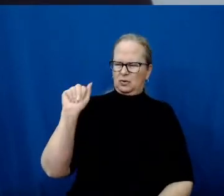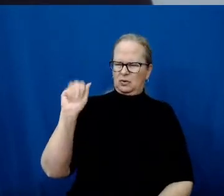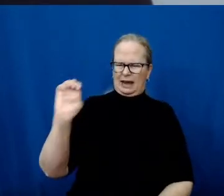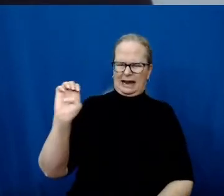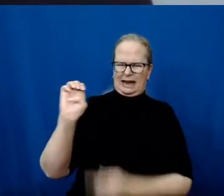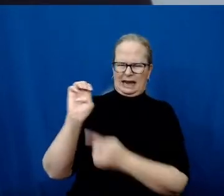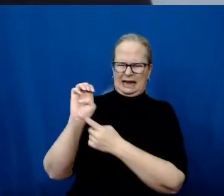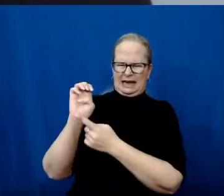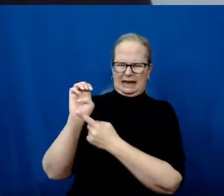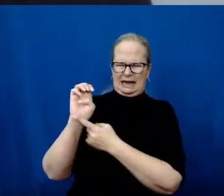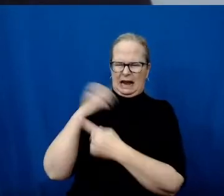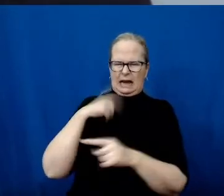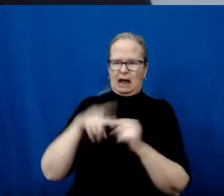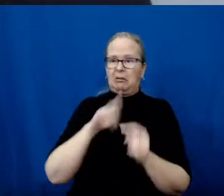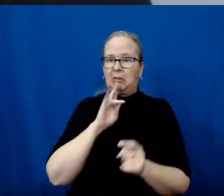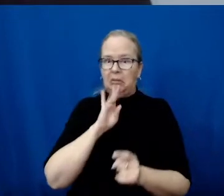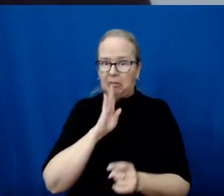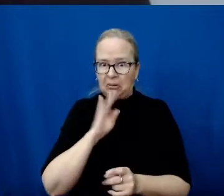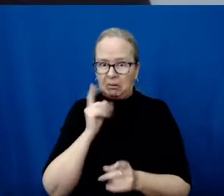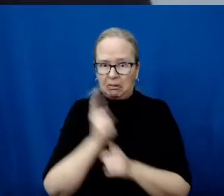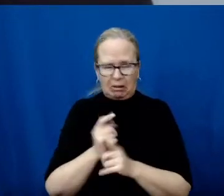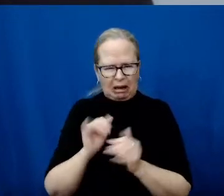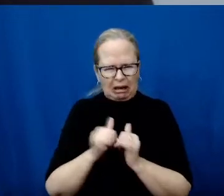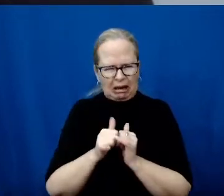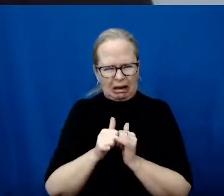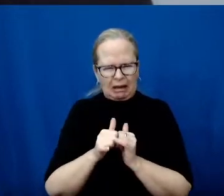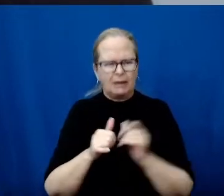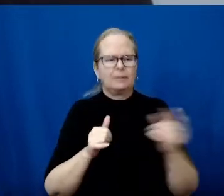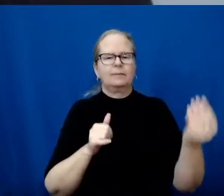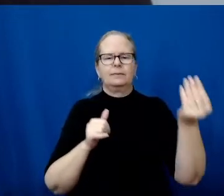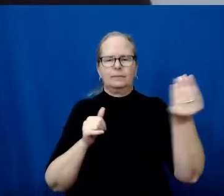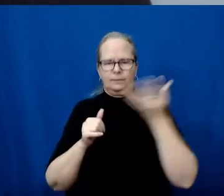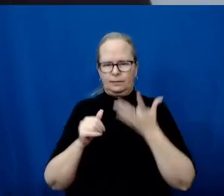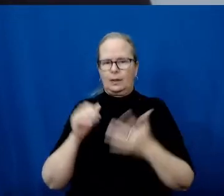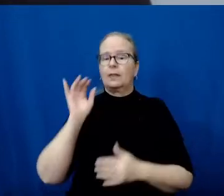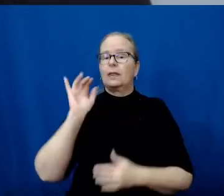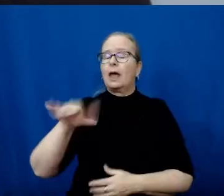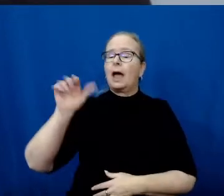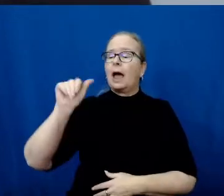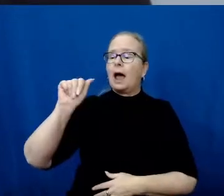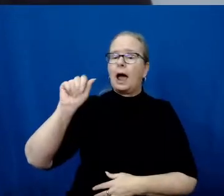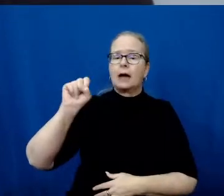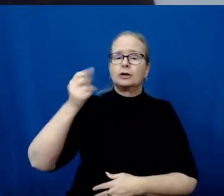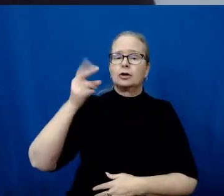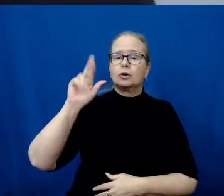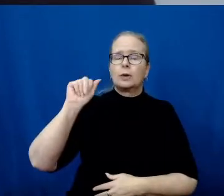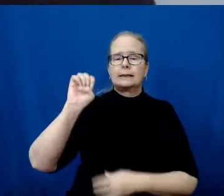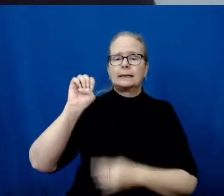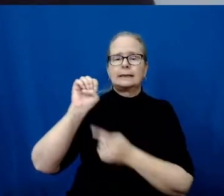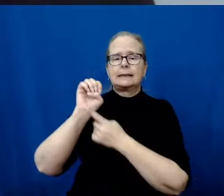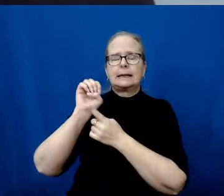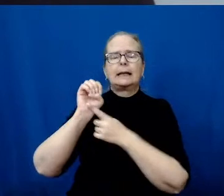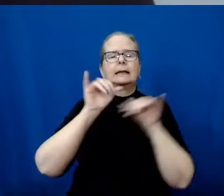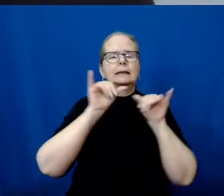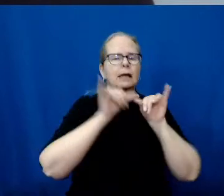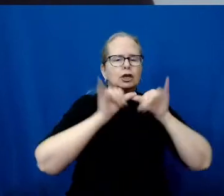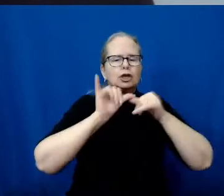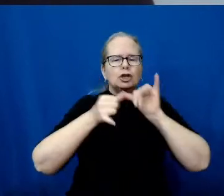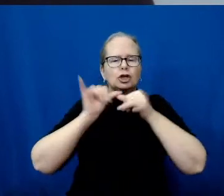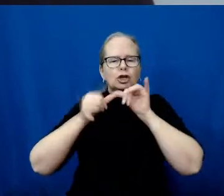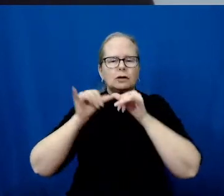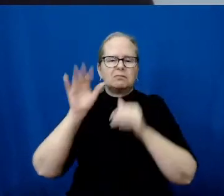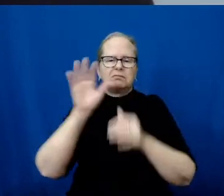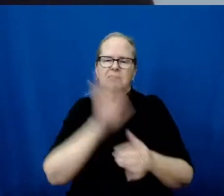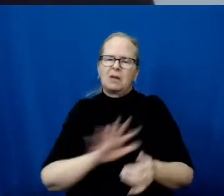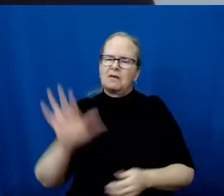ASHRAE is a collective of engineers, worldwide engineers. We have about 53,000 members, and